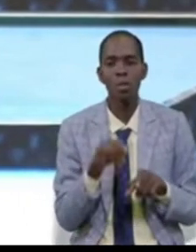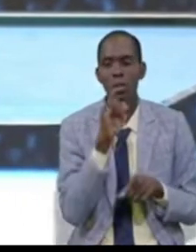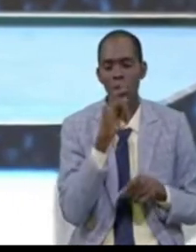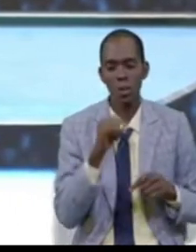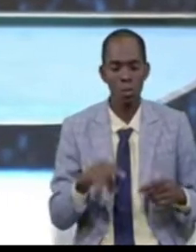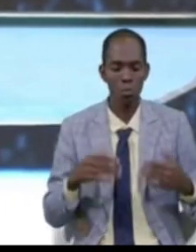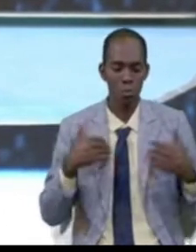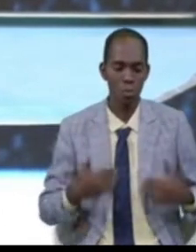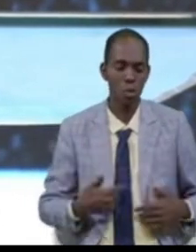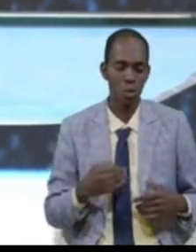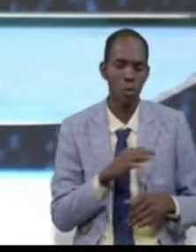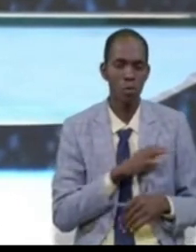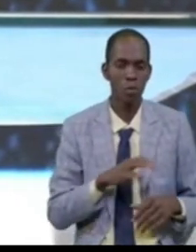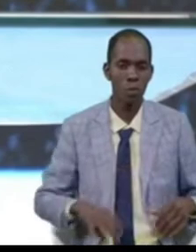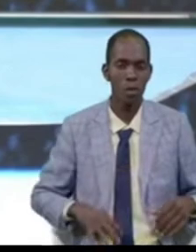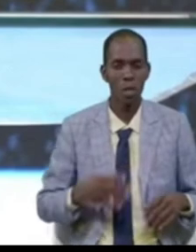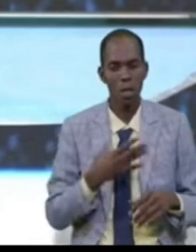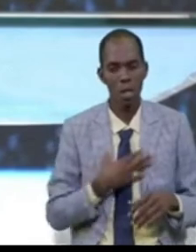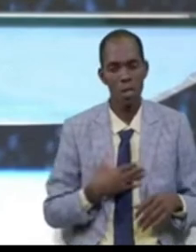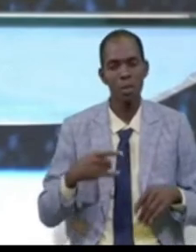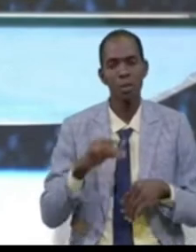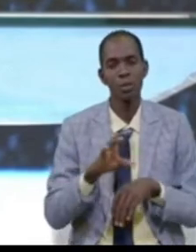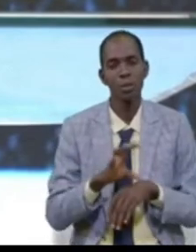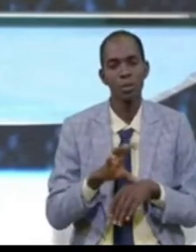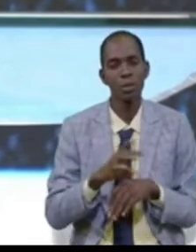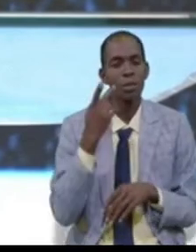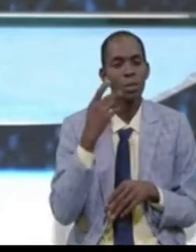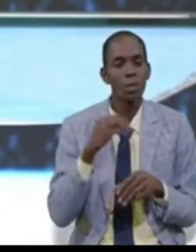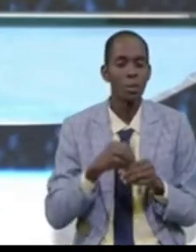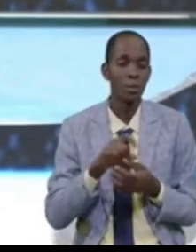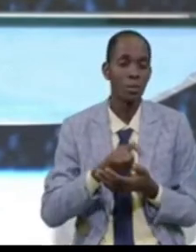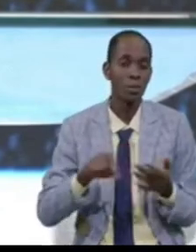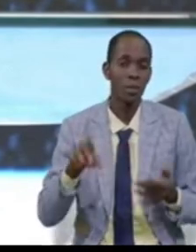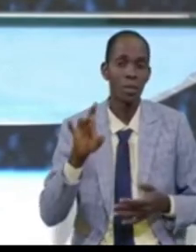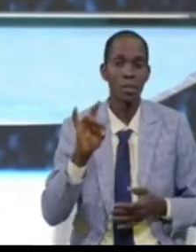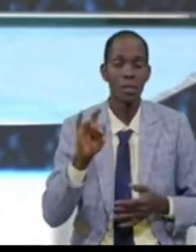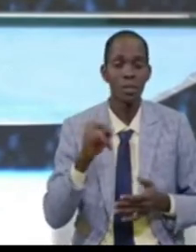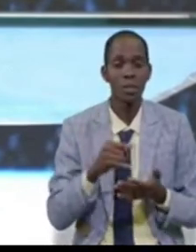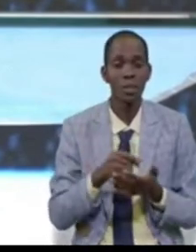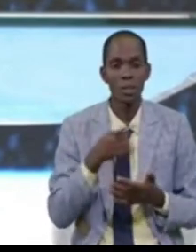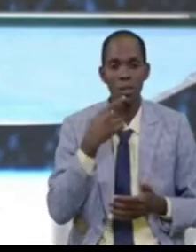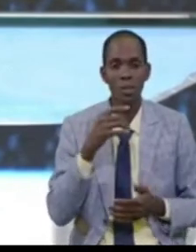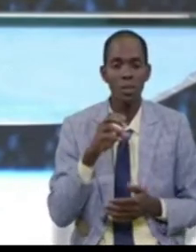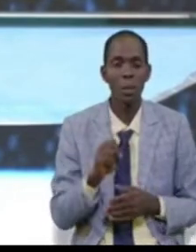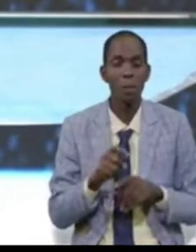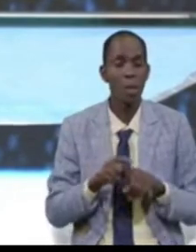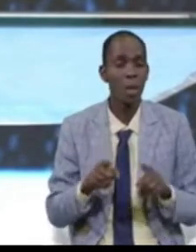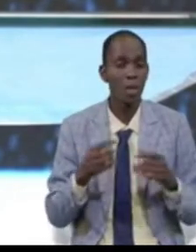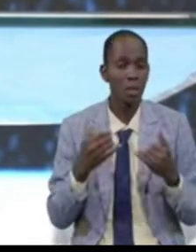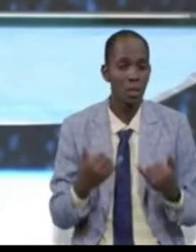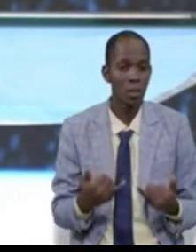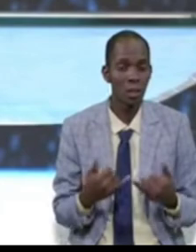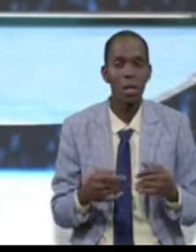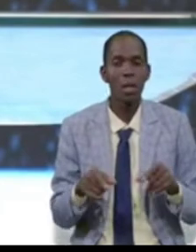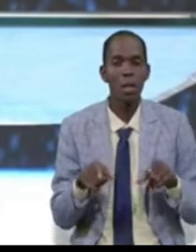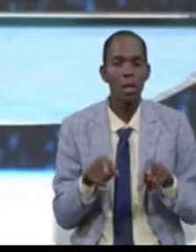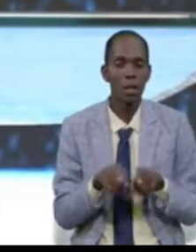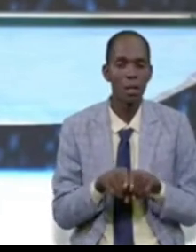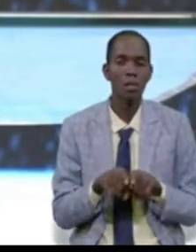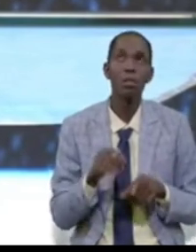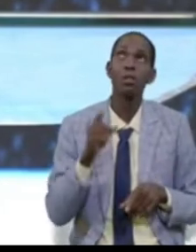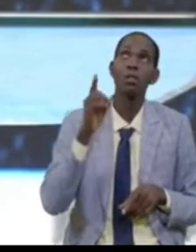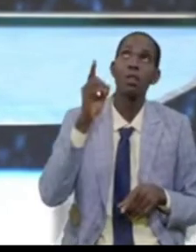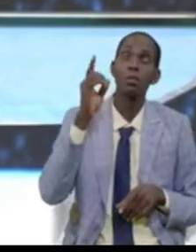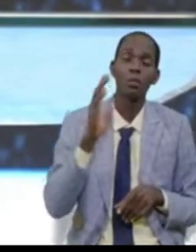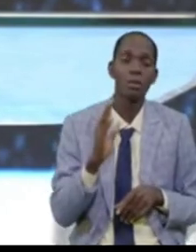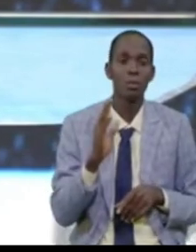also is the church. Look at verse 18. In verse 18 it says, but now, as God said,